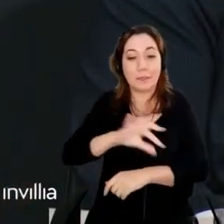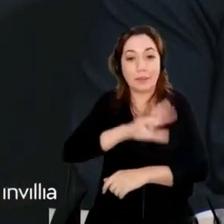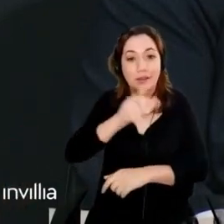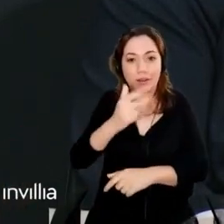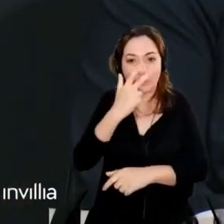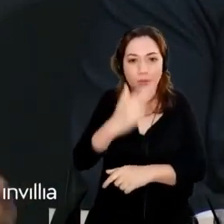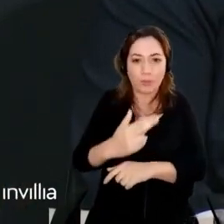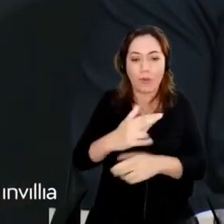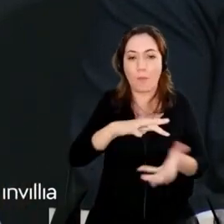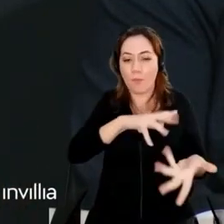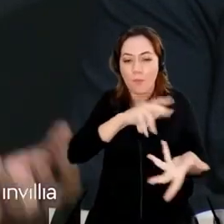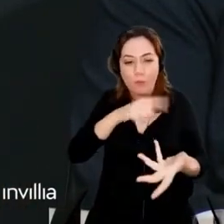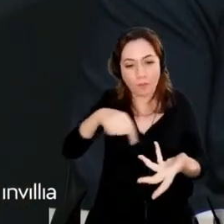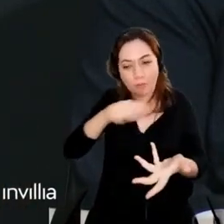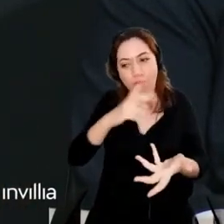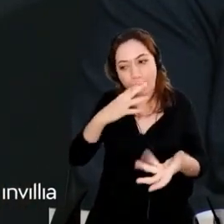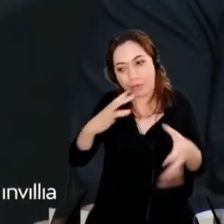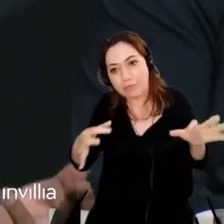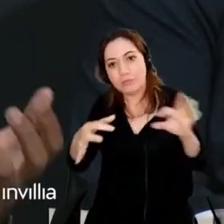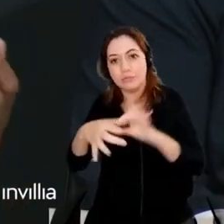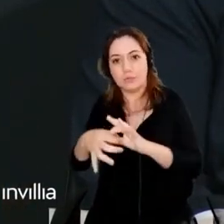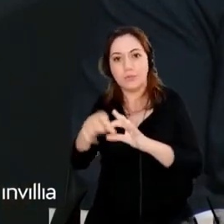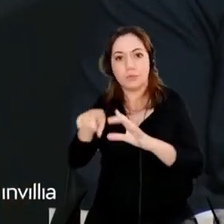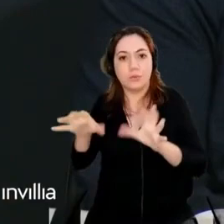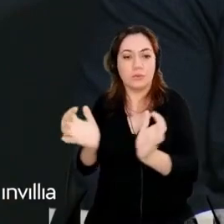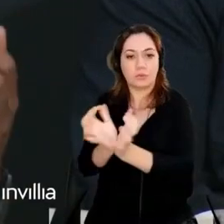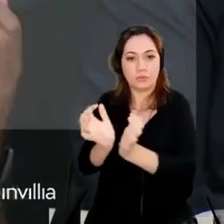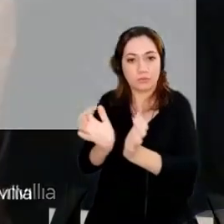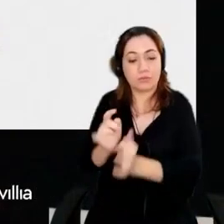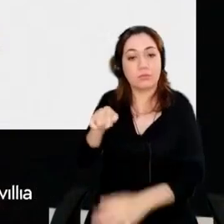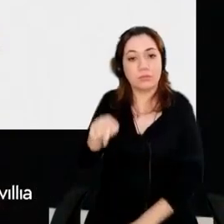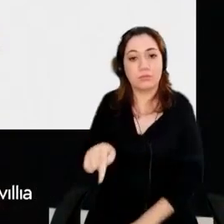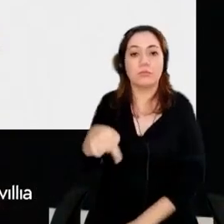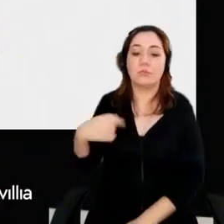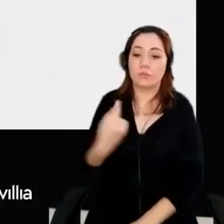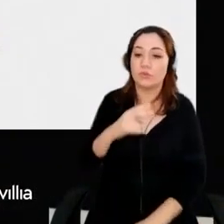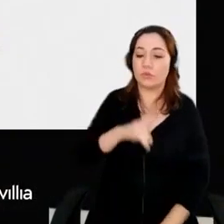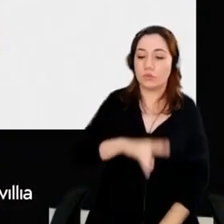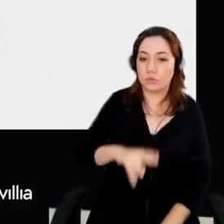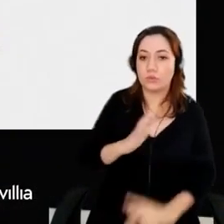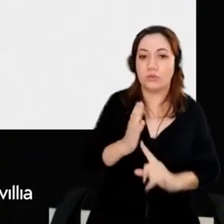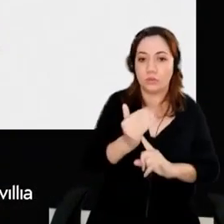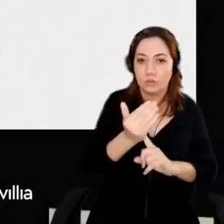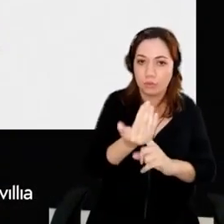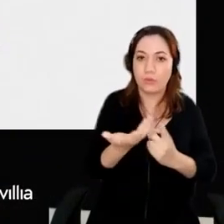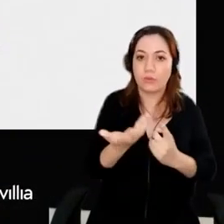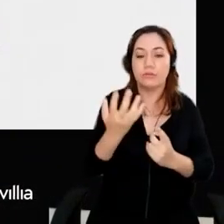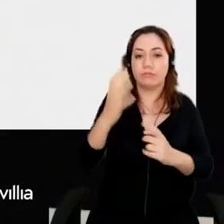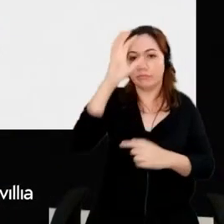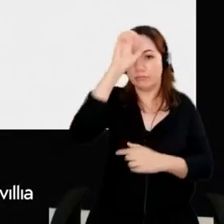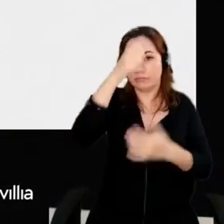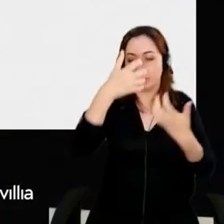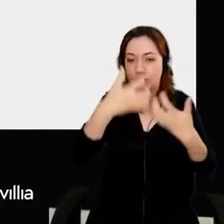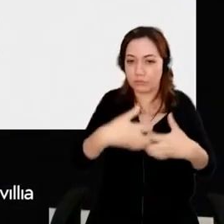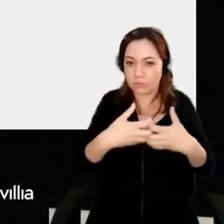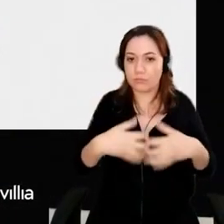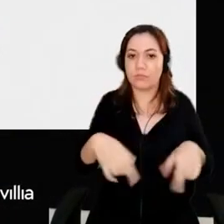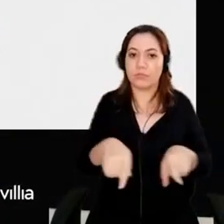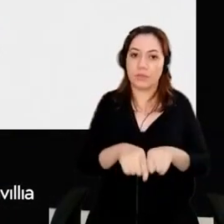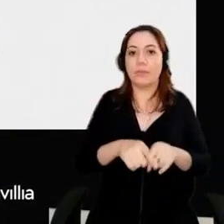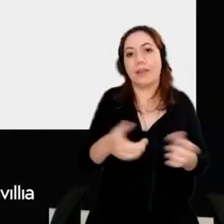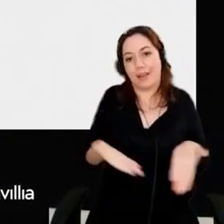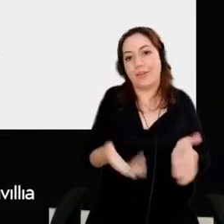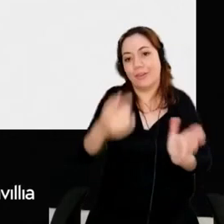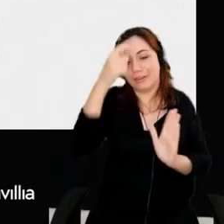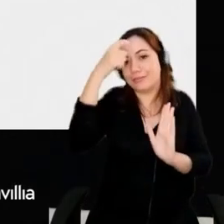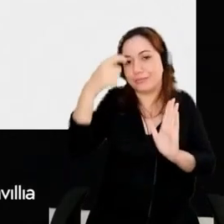deeply. So we use technology, machine learning, and now AI for making these